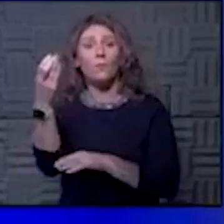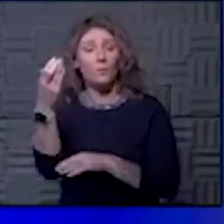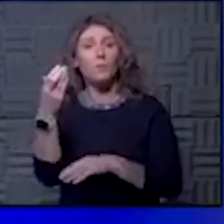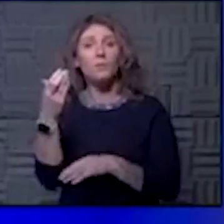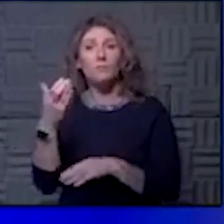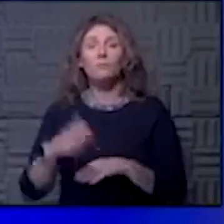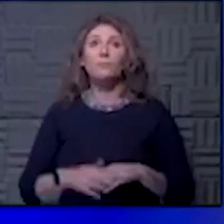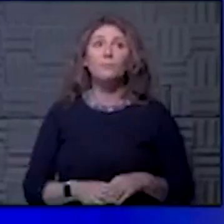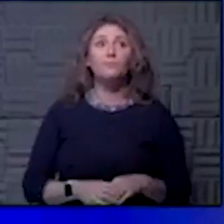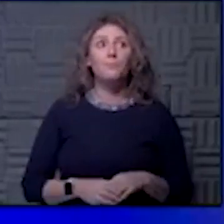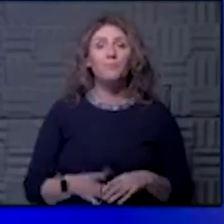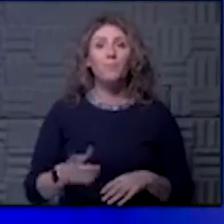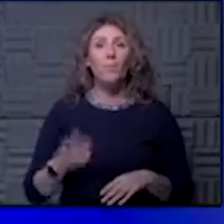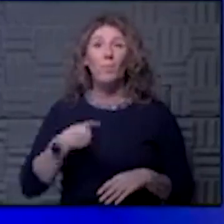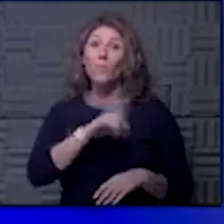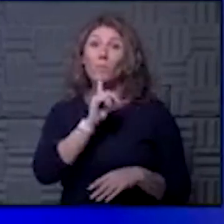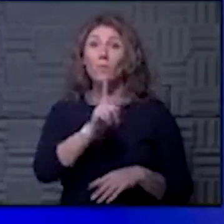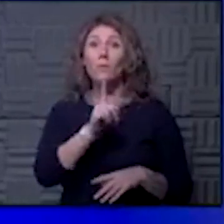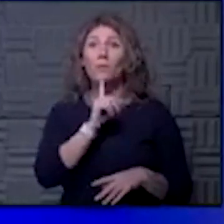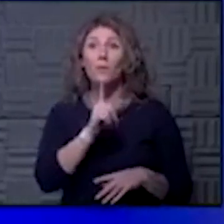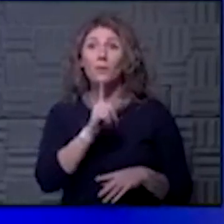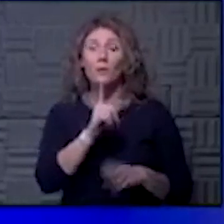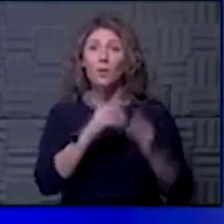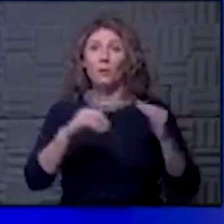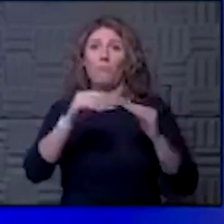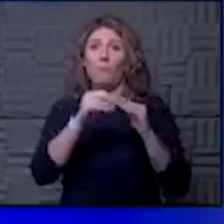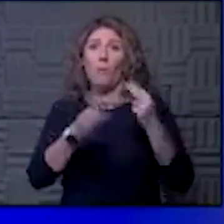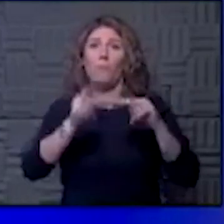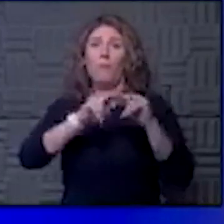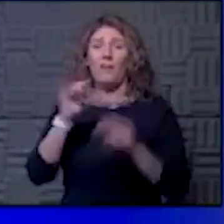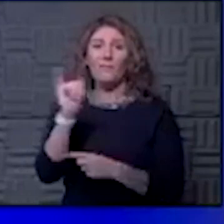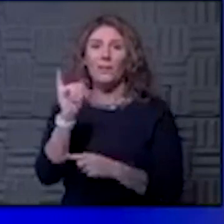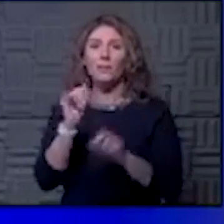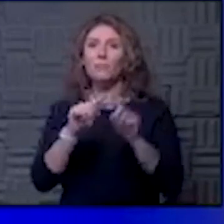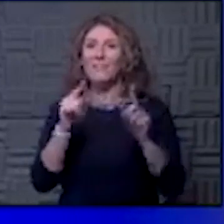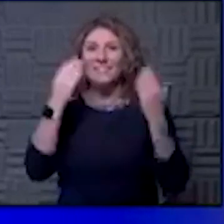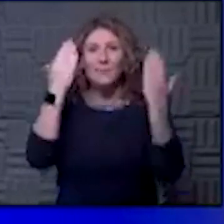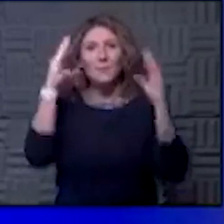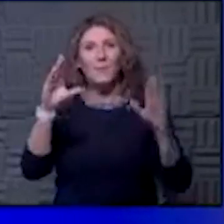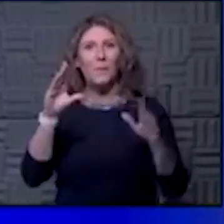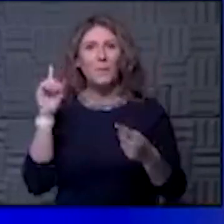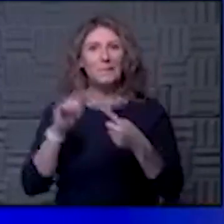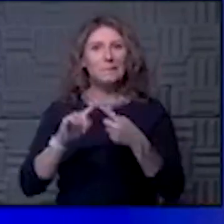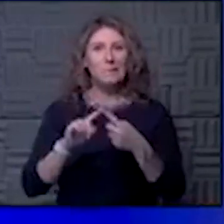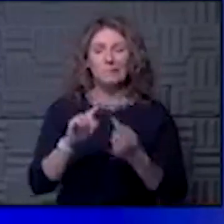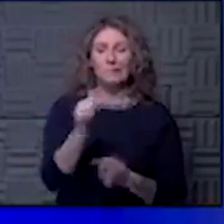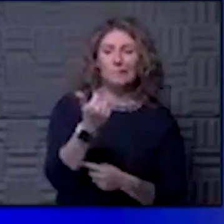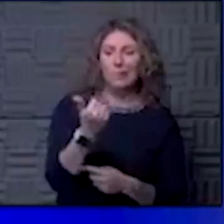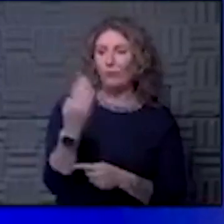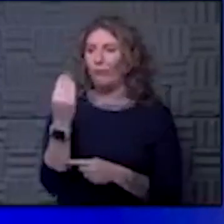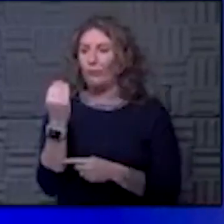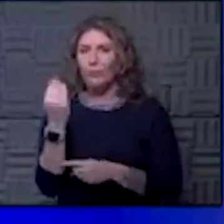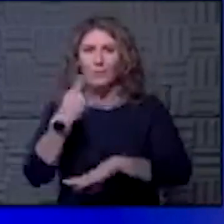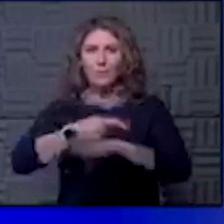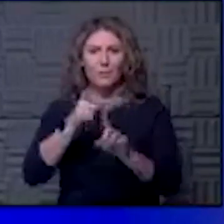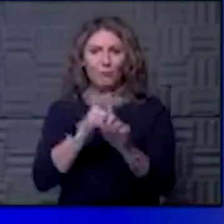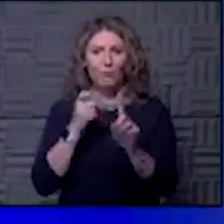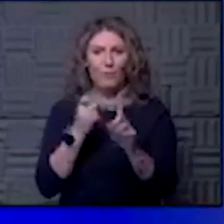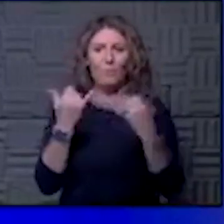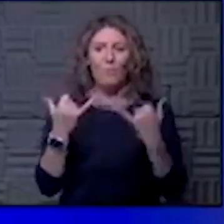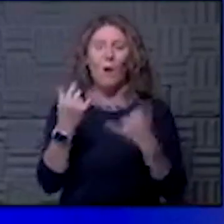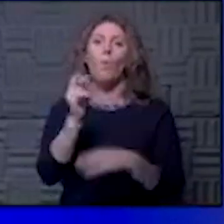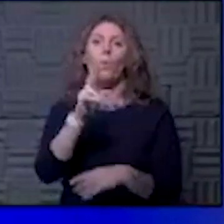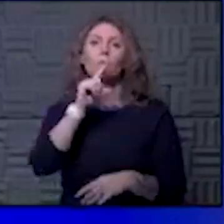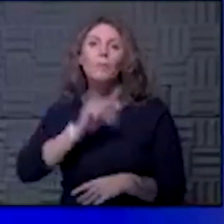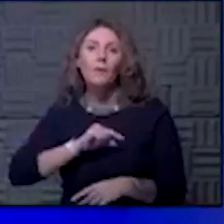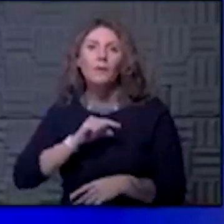really heading for further infections, but we won't know for that 10 to 14 days, you know, from now or from Thanksgiving,